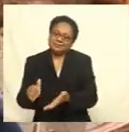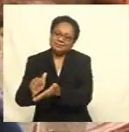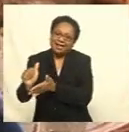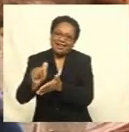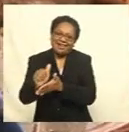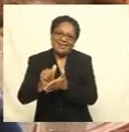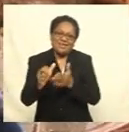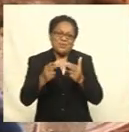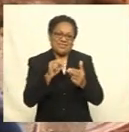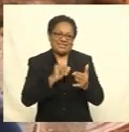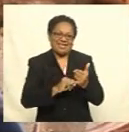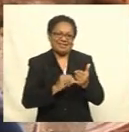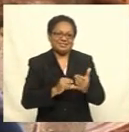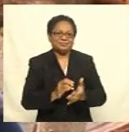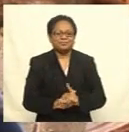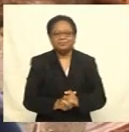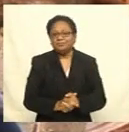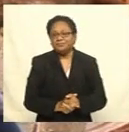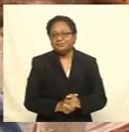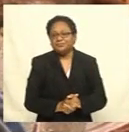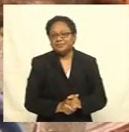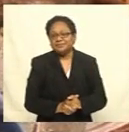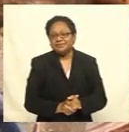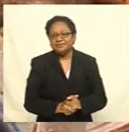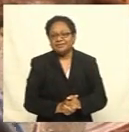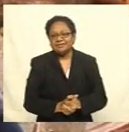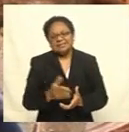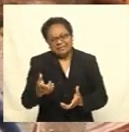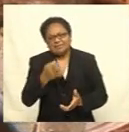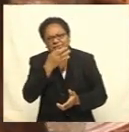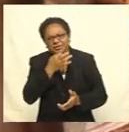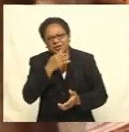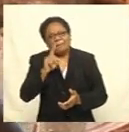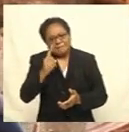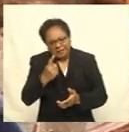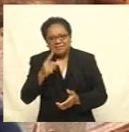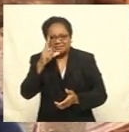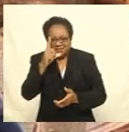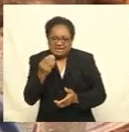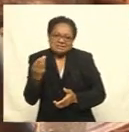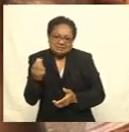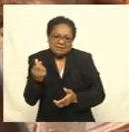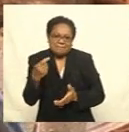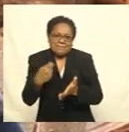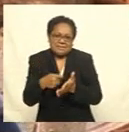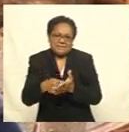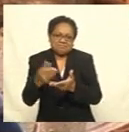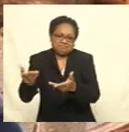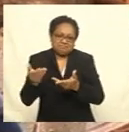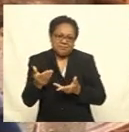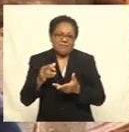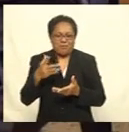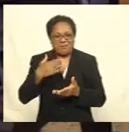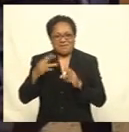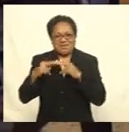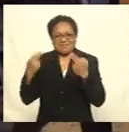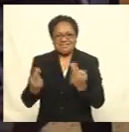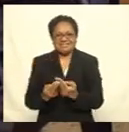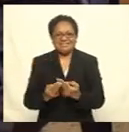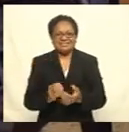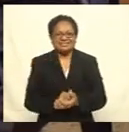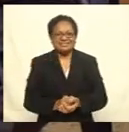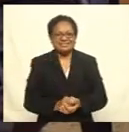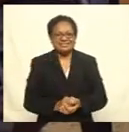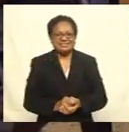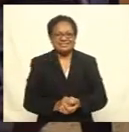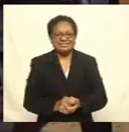there, but at least can survive my life and my children over here. The father of